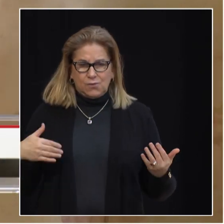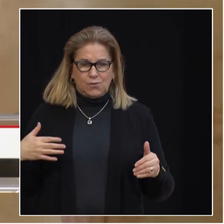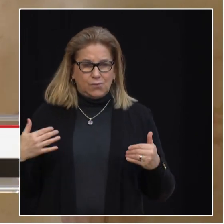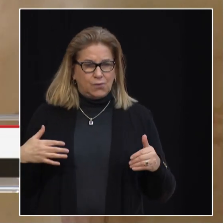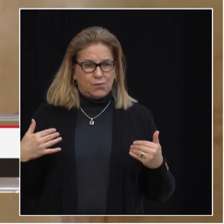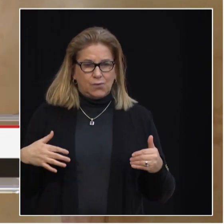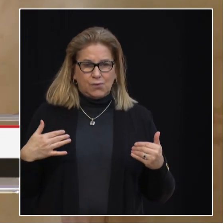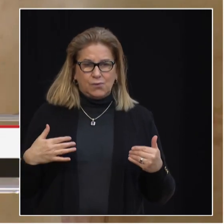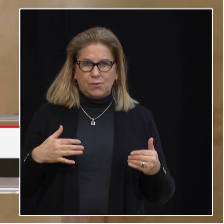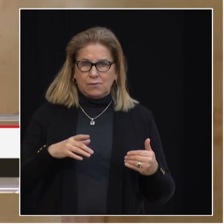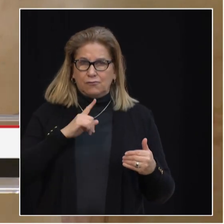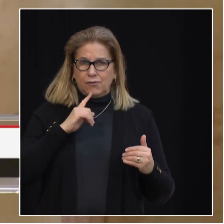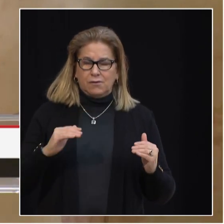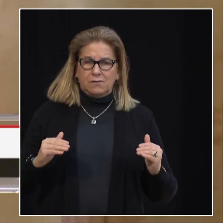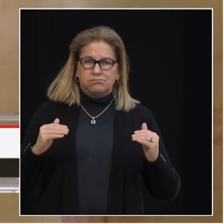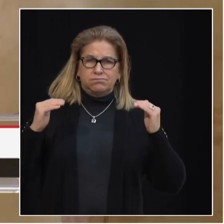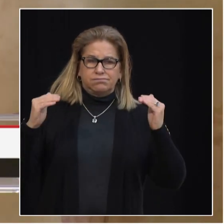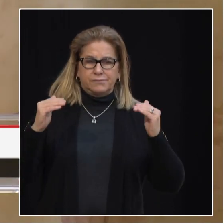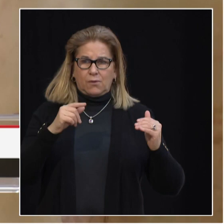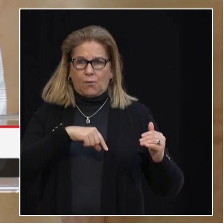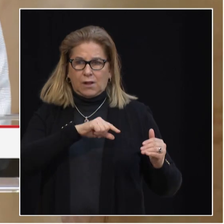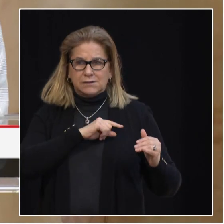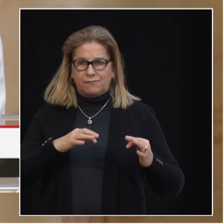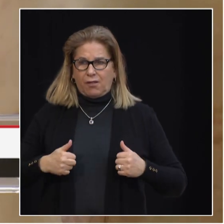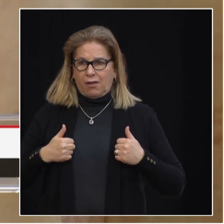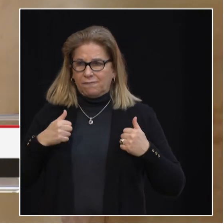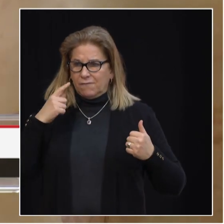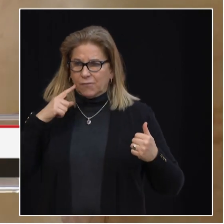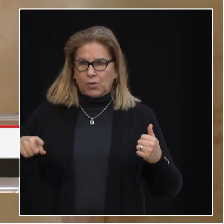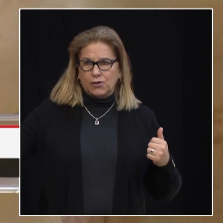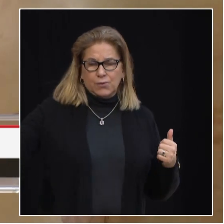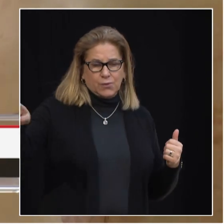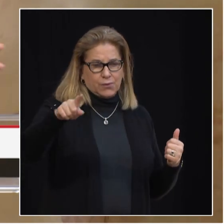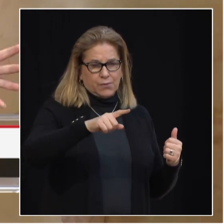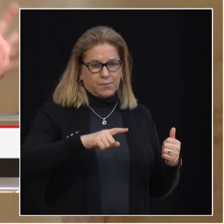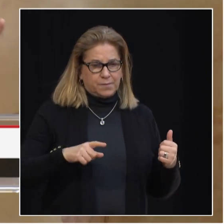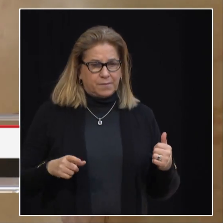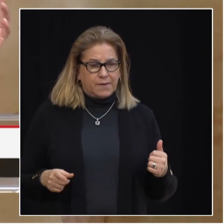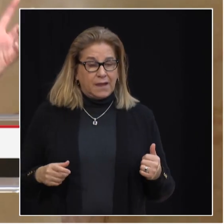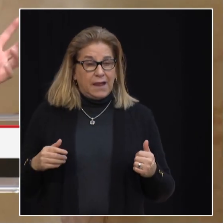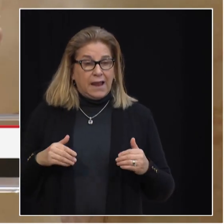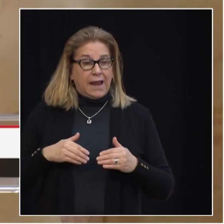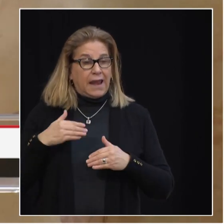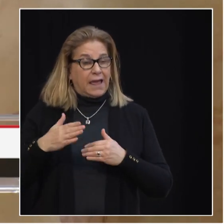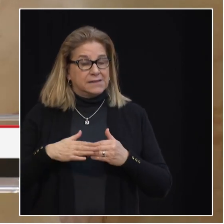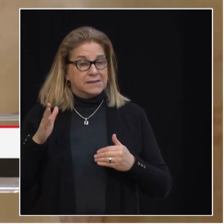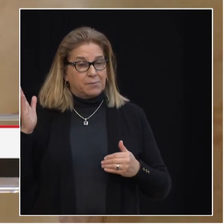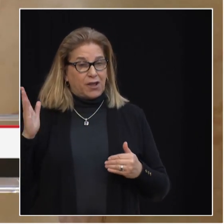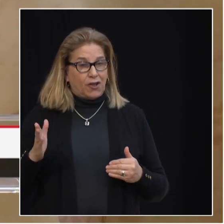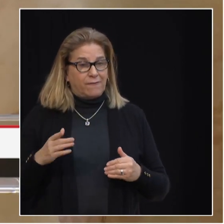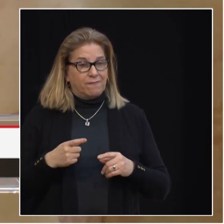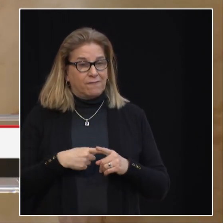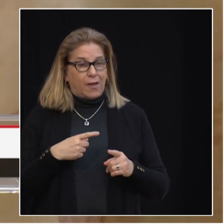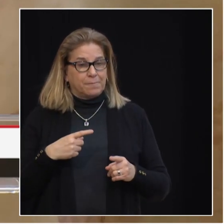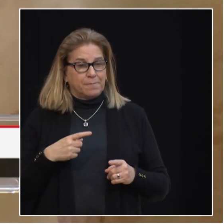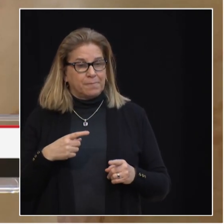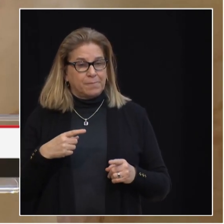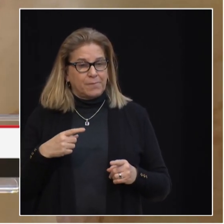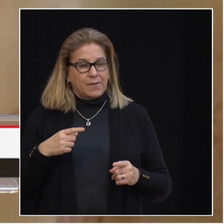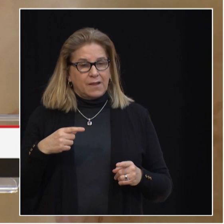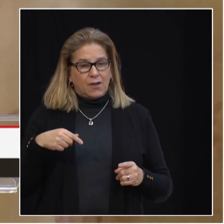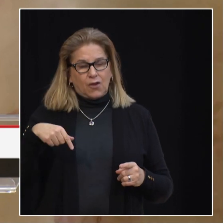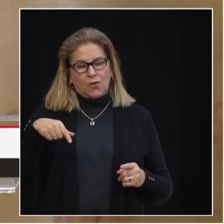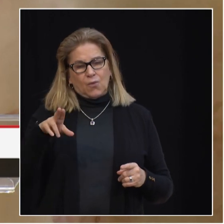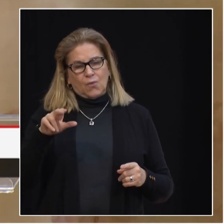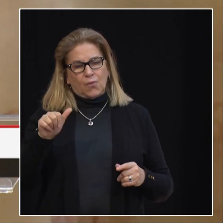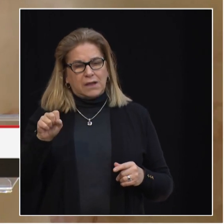So this is such important work. Our next speaker is from one of our newer quasi-governmental entities, the